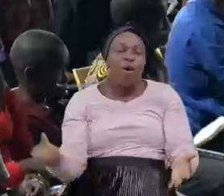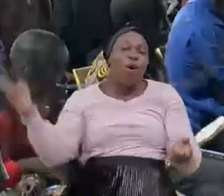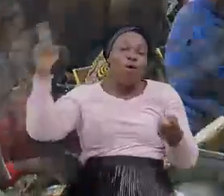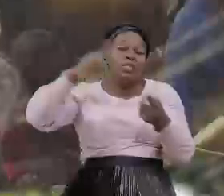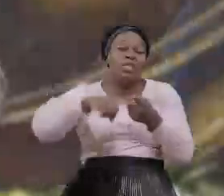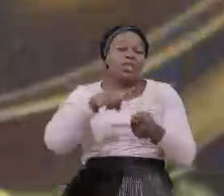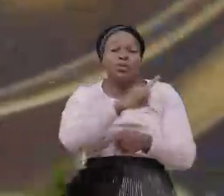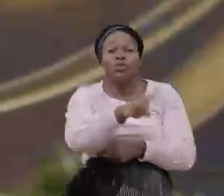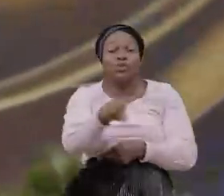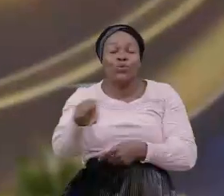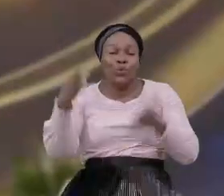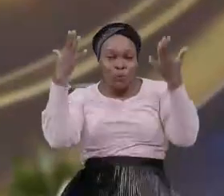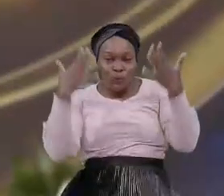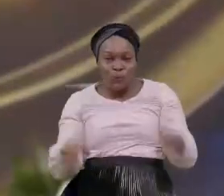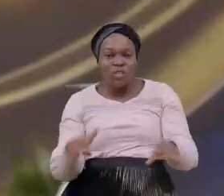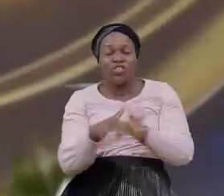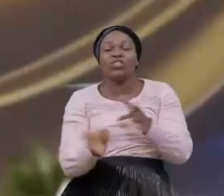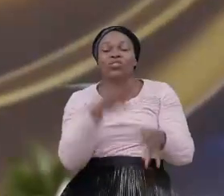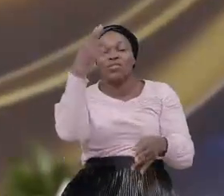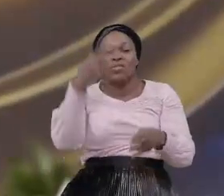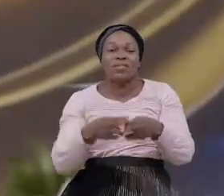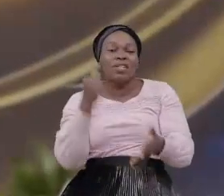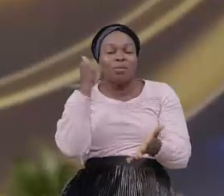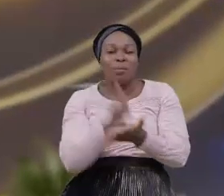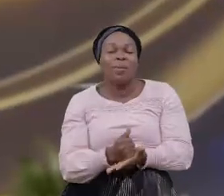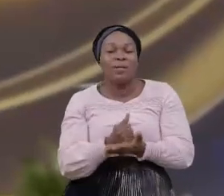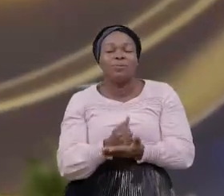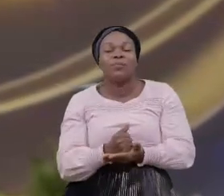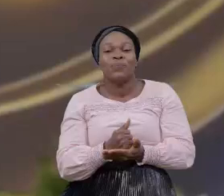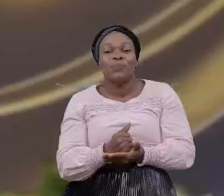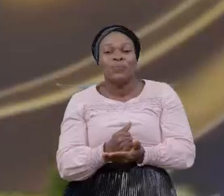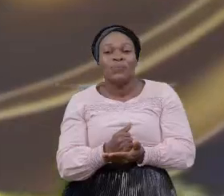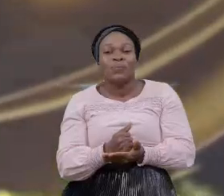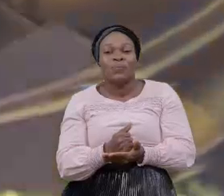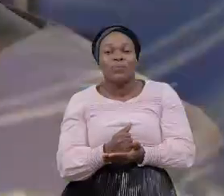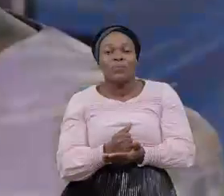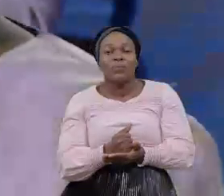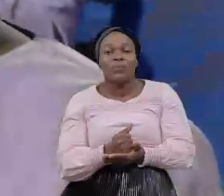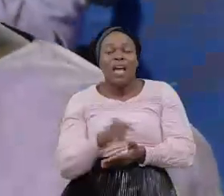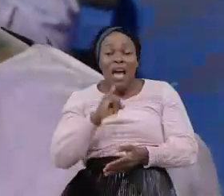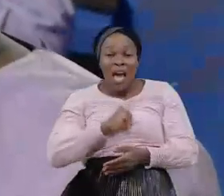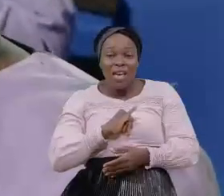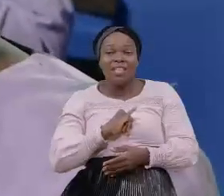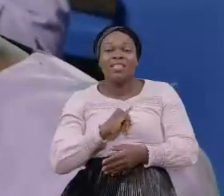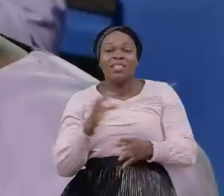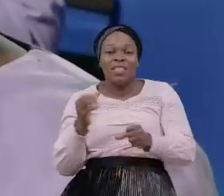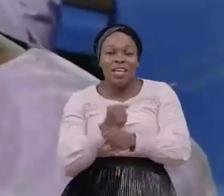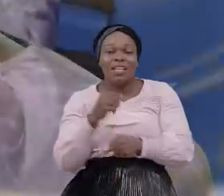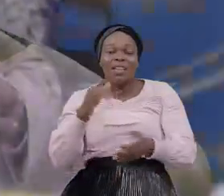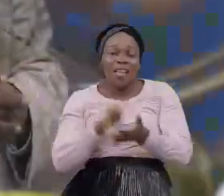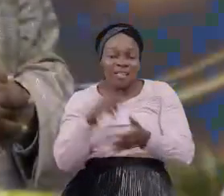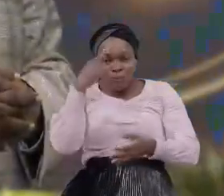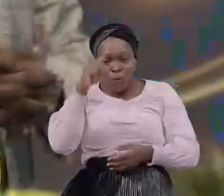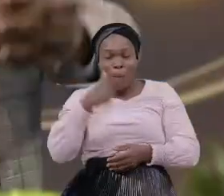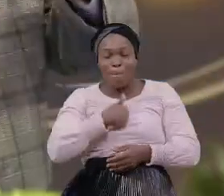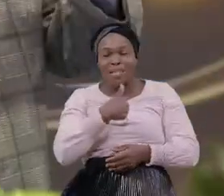in Jesus' name. I claim that for myself. Really,